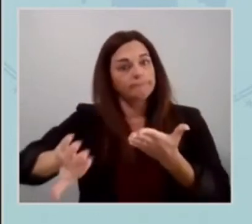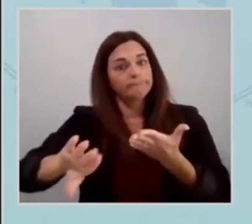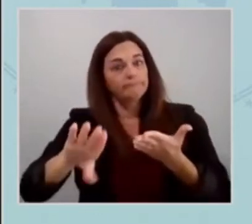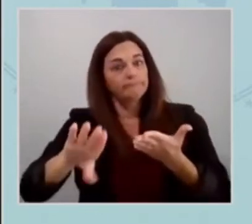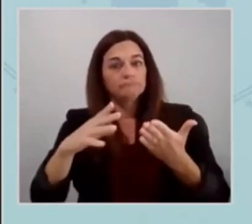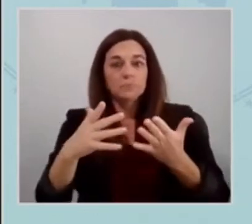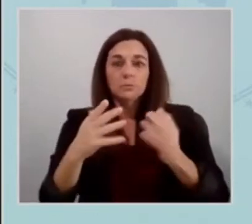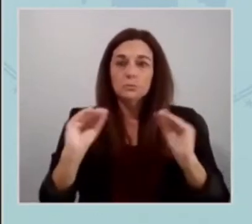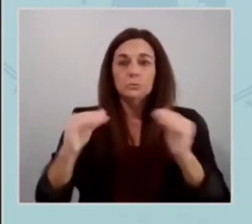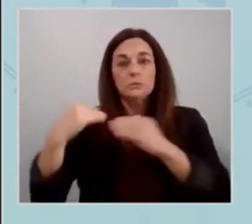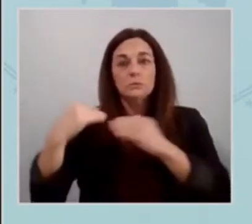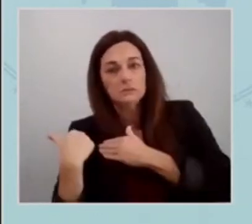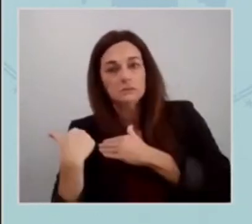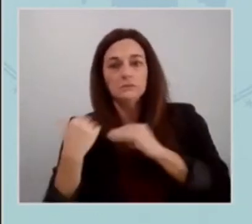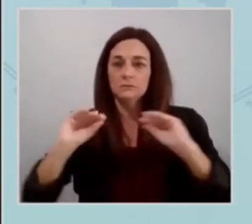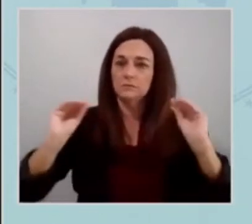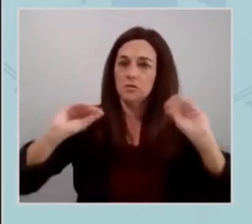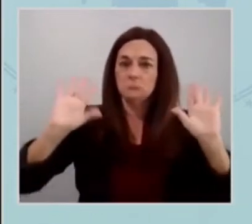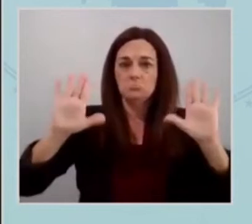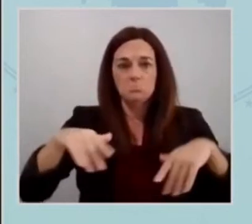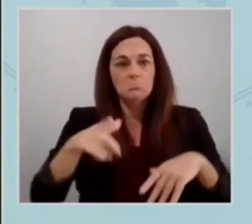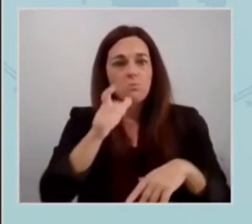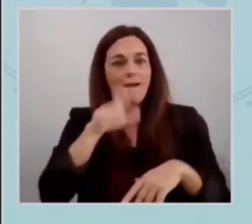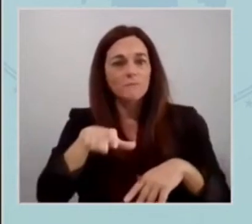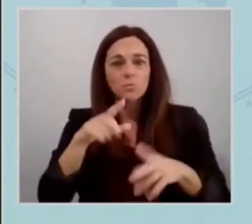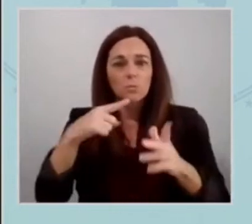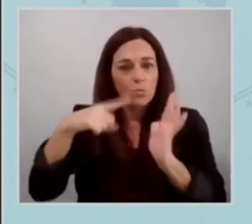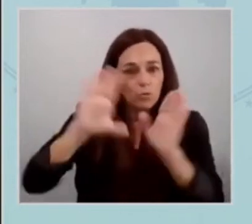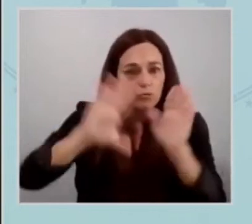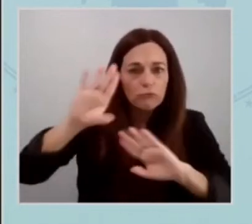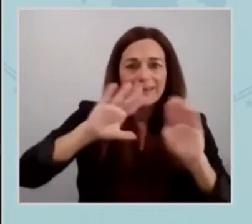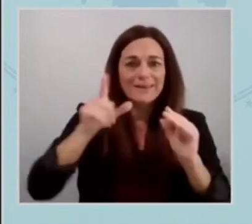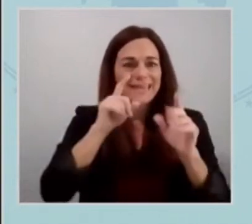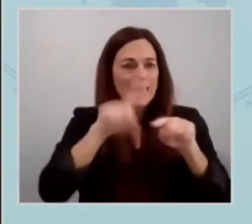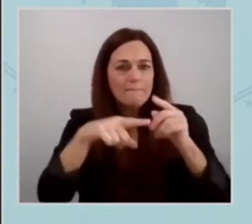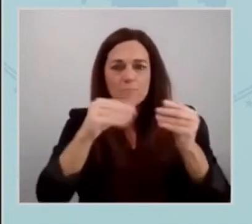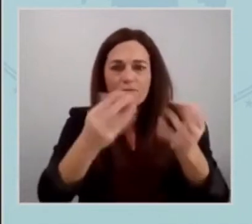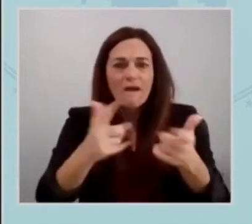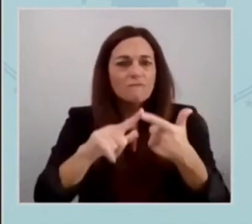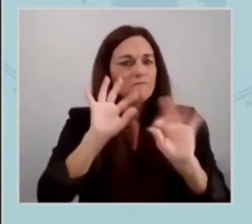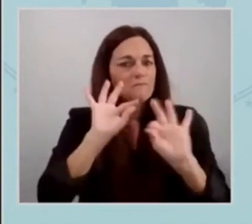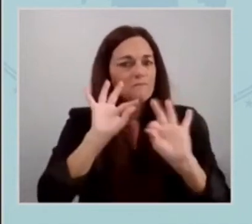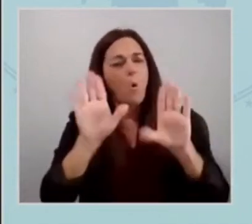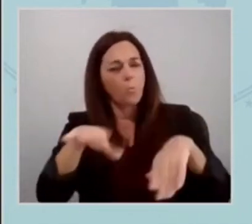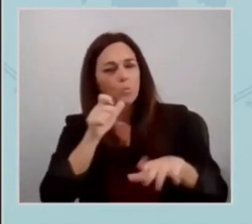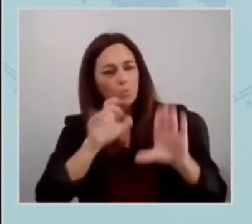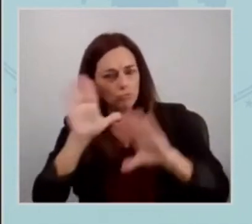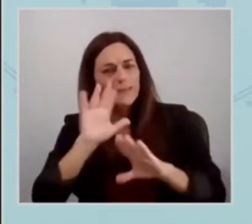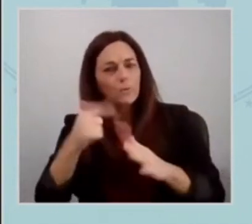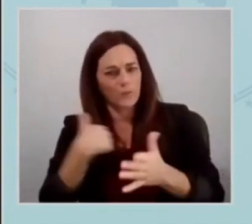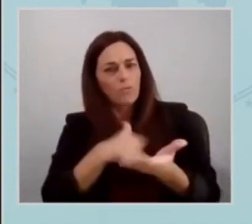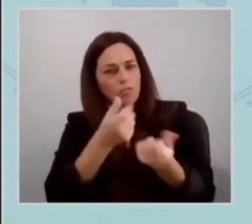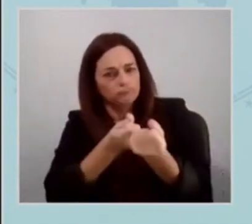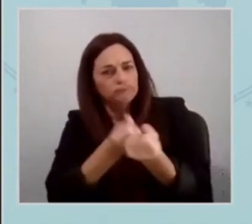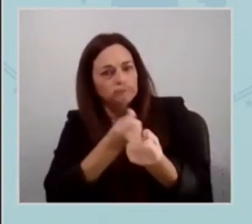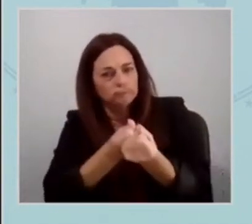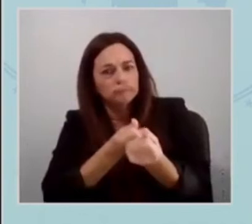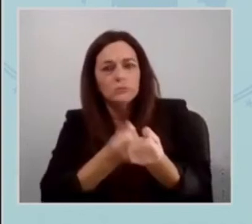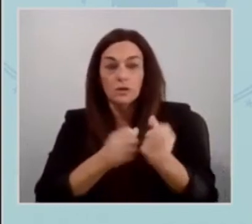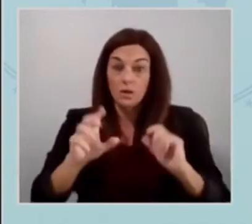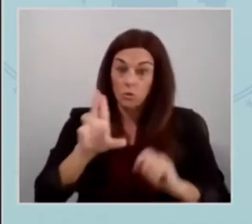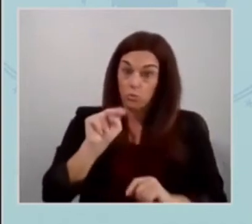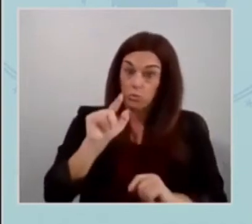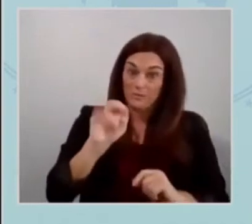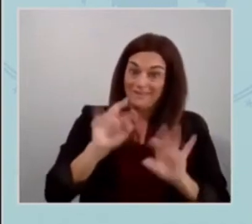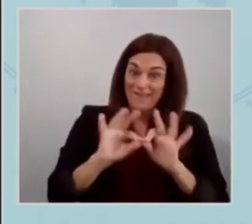not all government assistance programs will relieve us from the burdens that we have of not being able to provide for our families. Yeah.